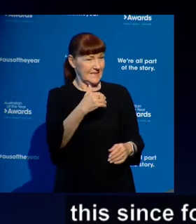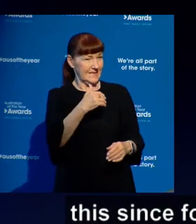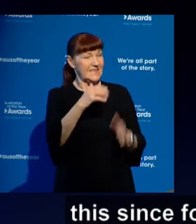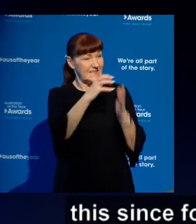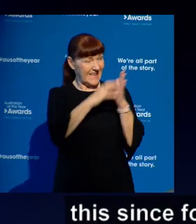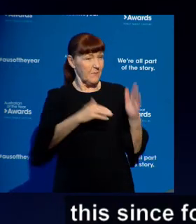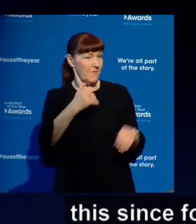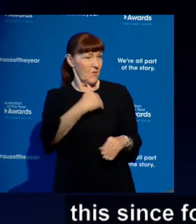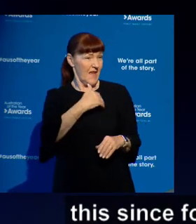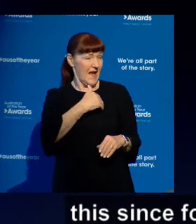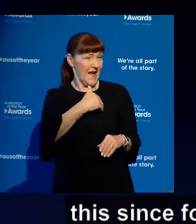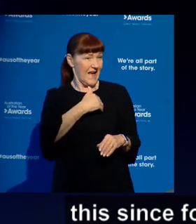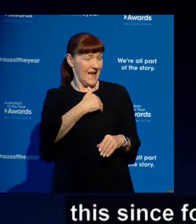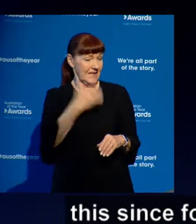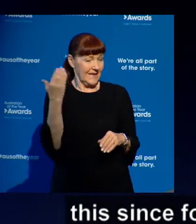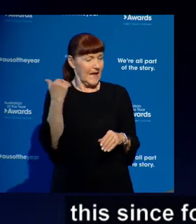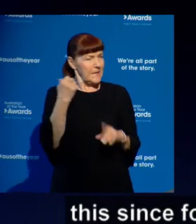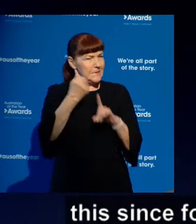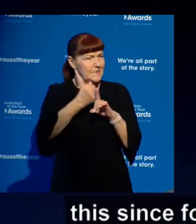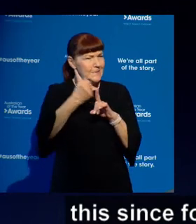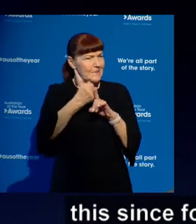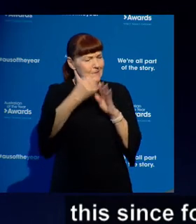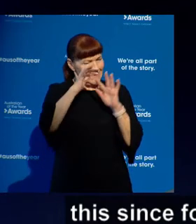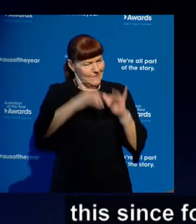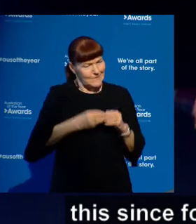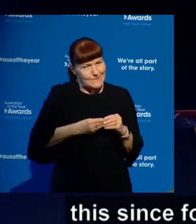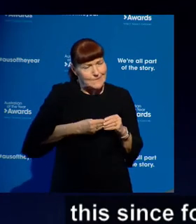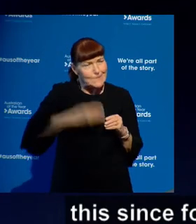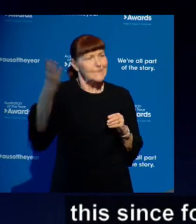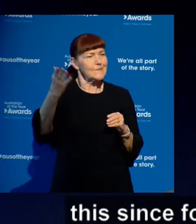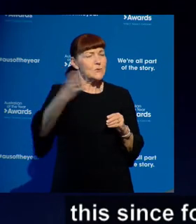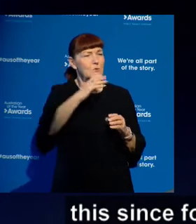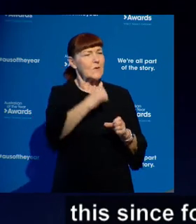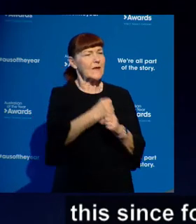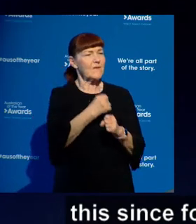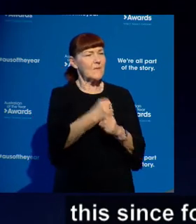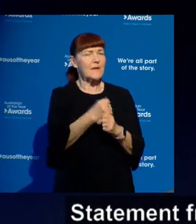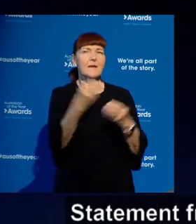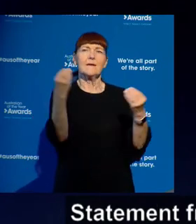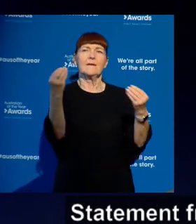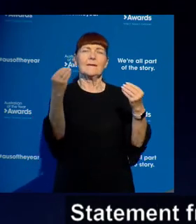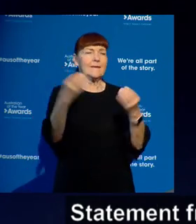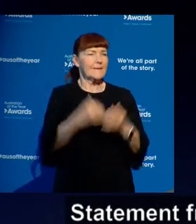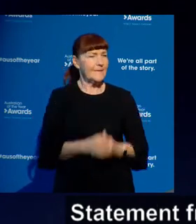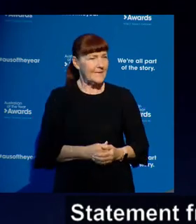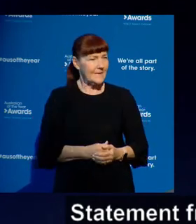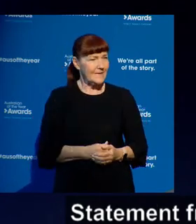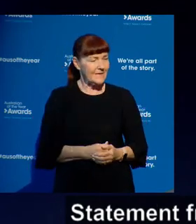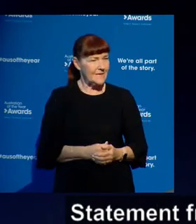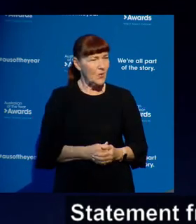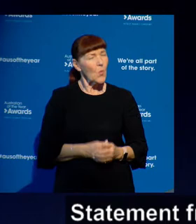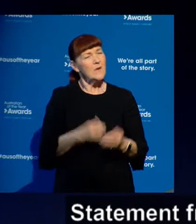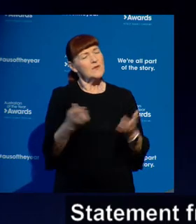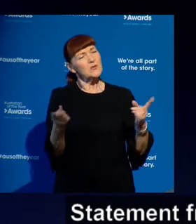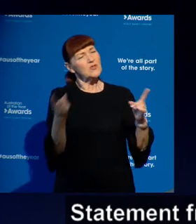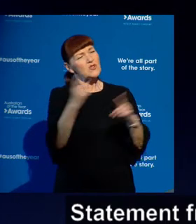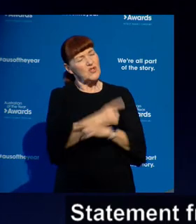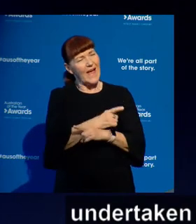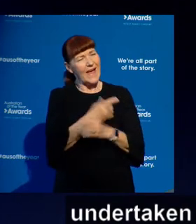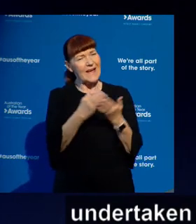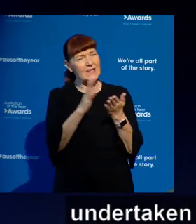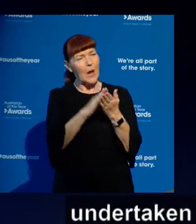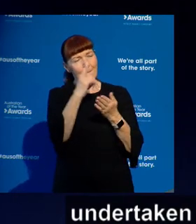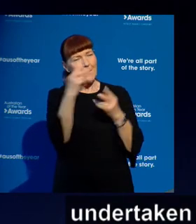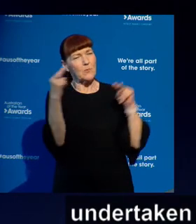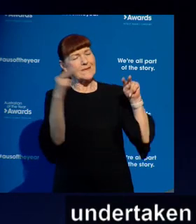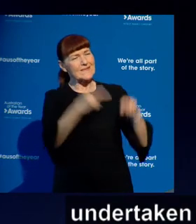latest activism that we've undertaken to change the mind of the nation, to indeed change the narrative. Sometimes